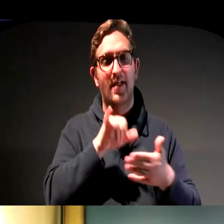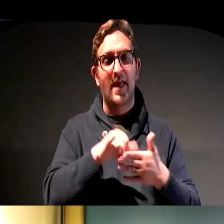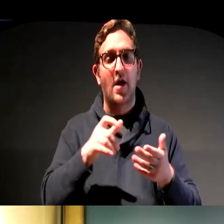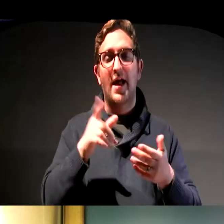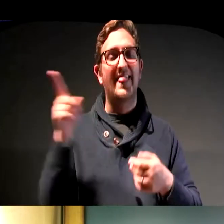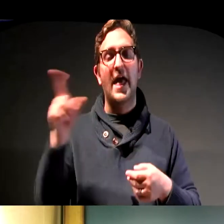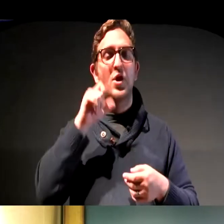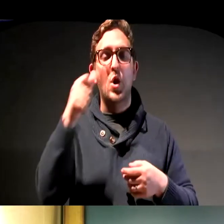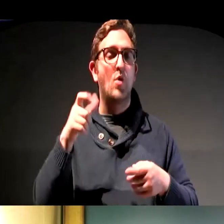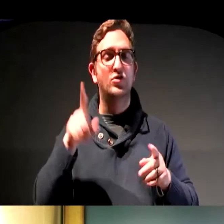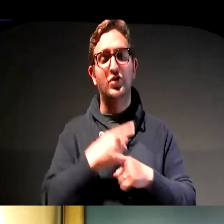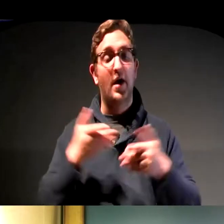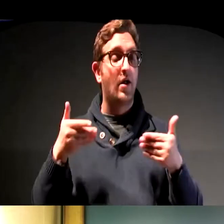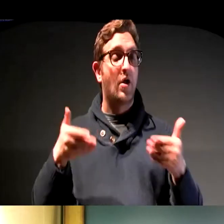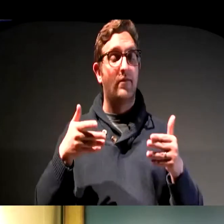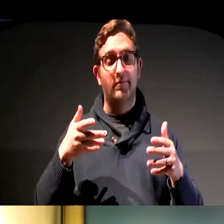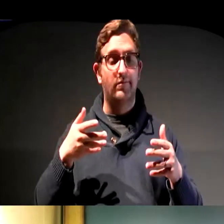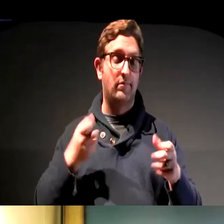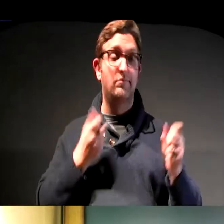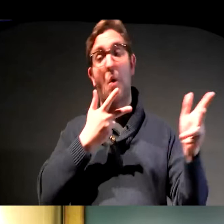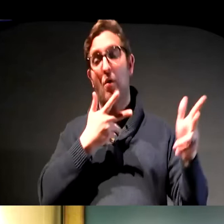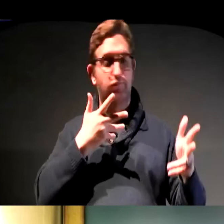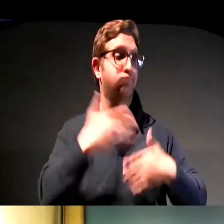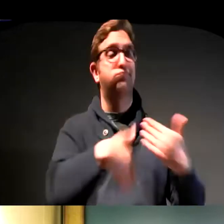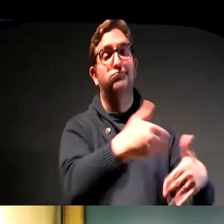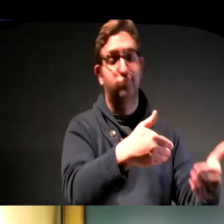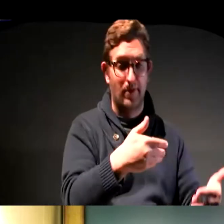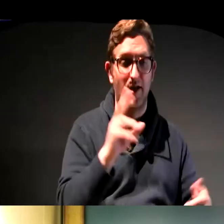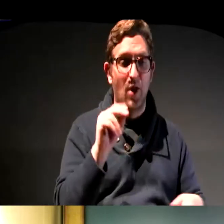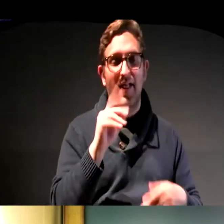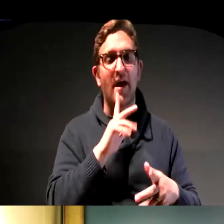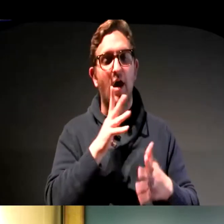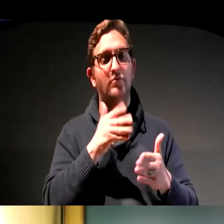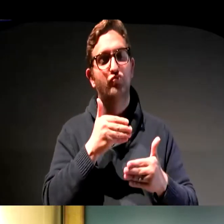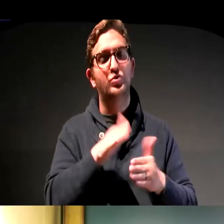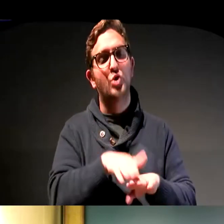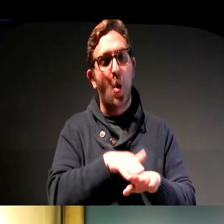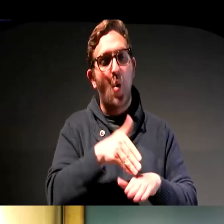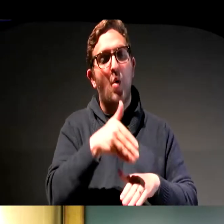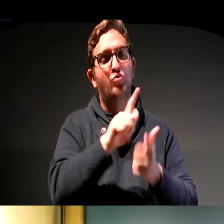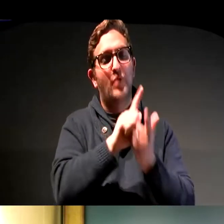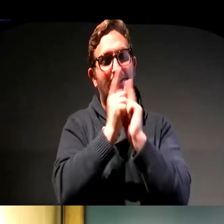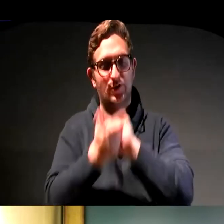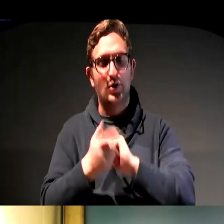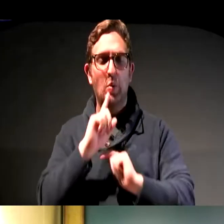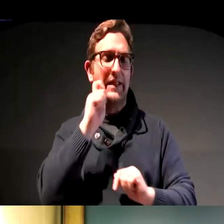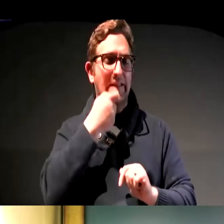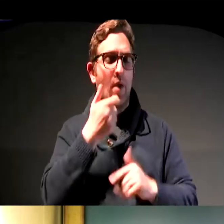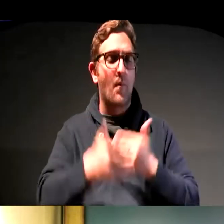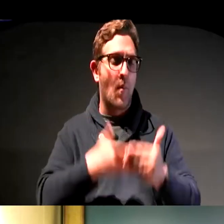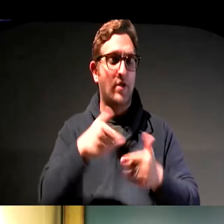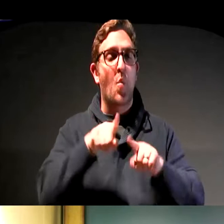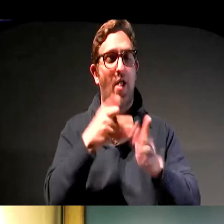because technical interviews can be pretty intense. So it's a really neat process to prepare you for it and make you feel at home while you're there.